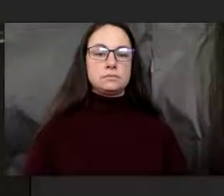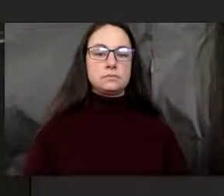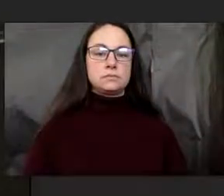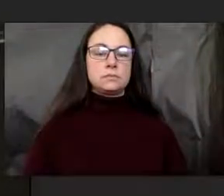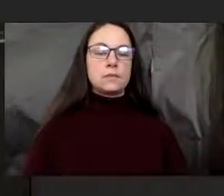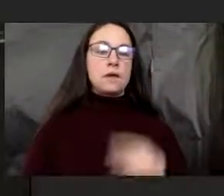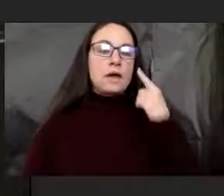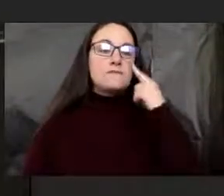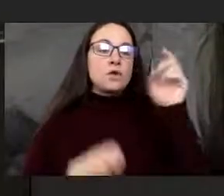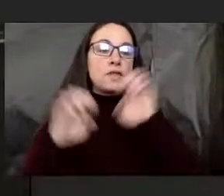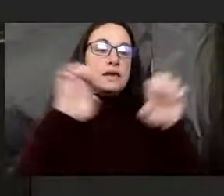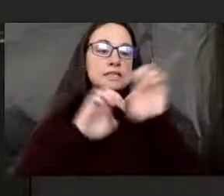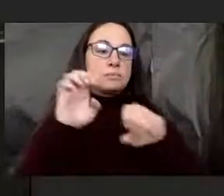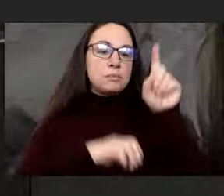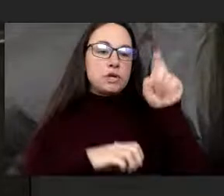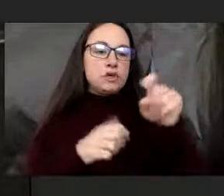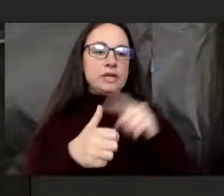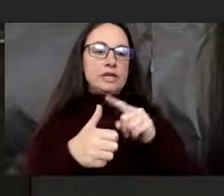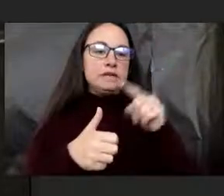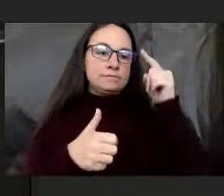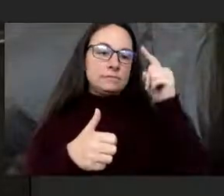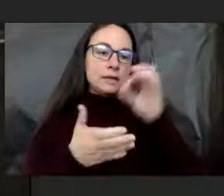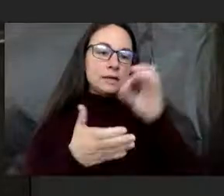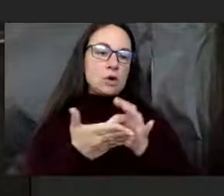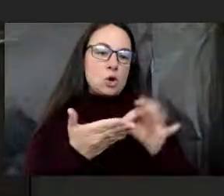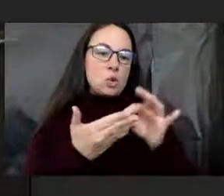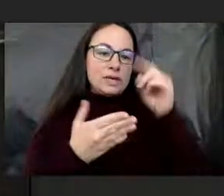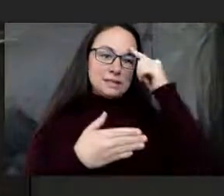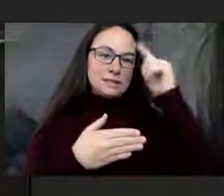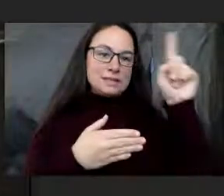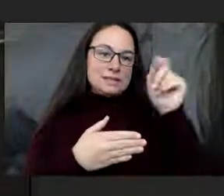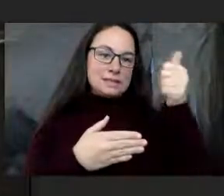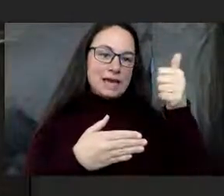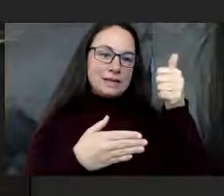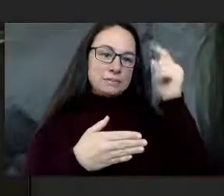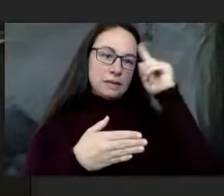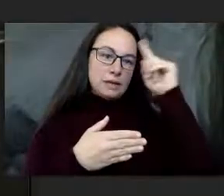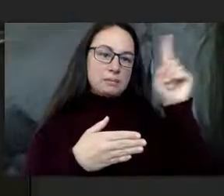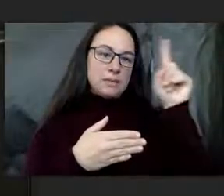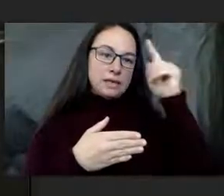So for the experiment, you'll need dime, penny, nickel, and a quarter.